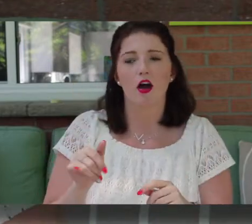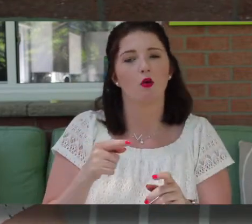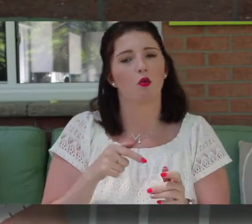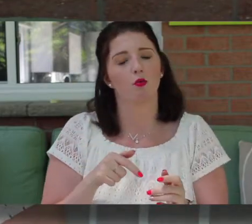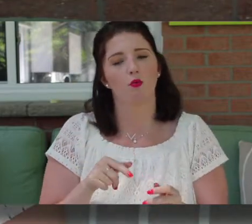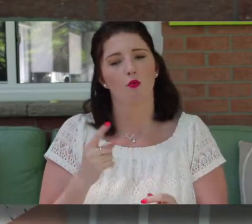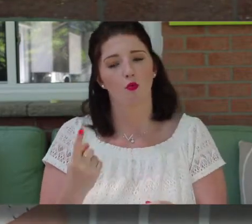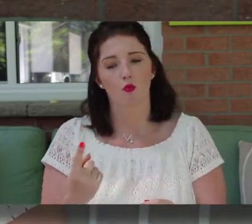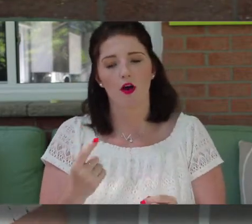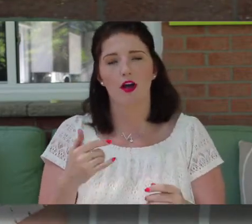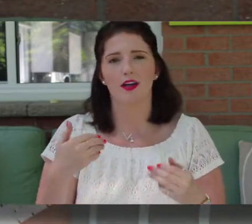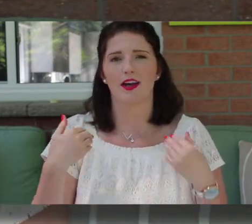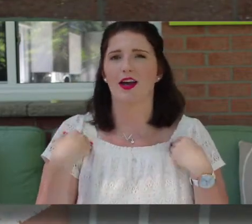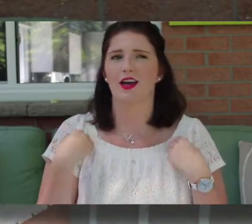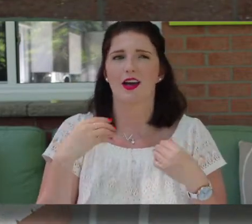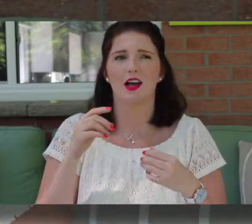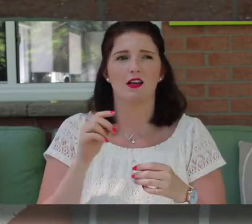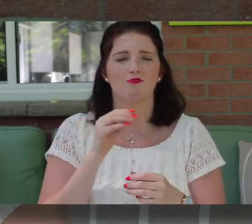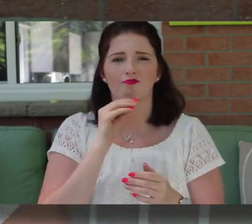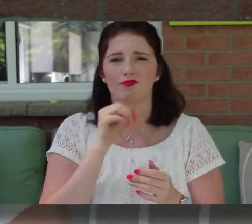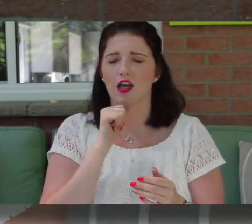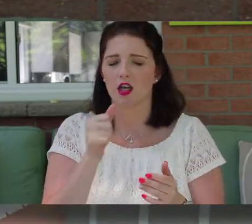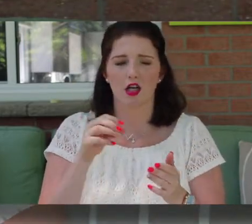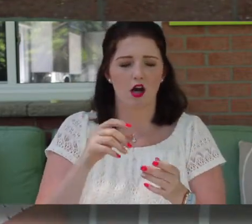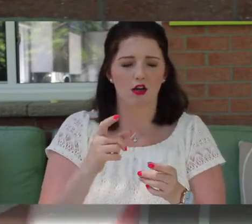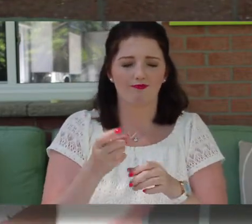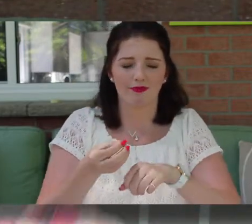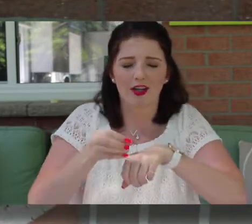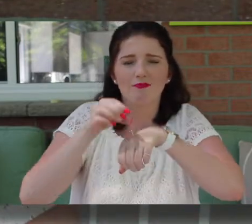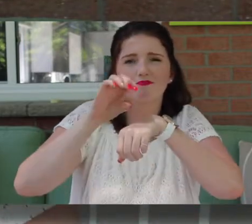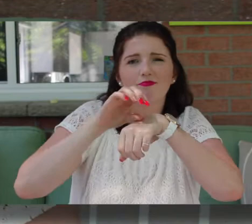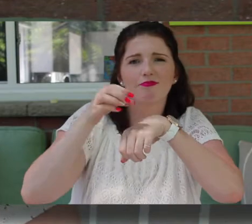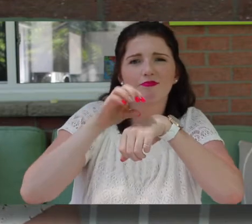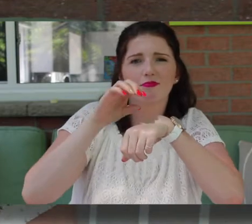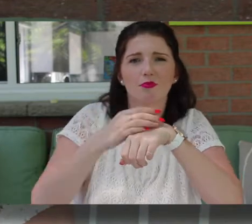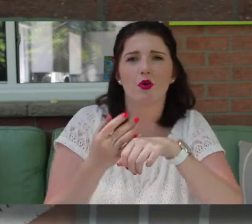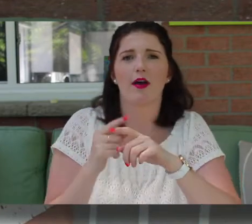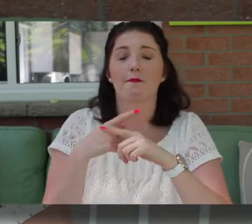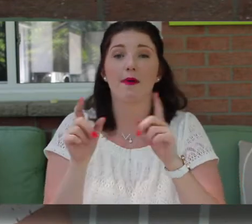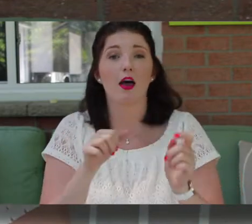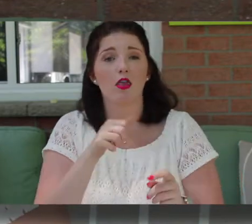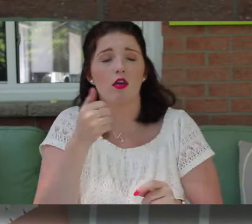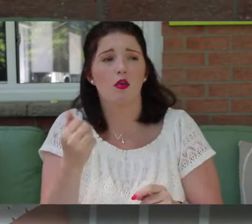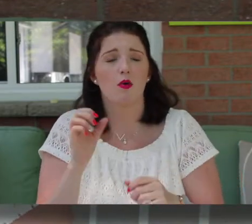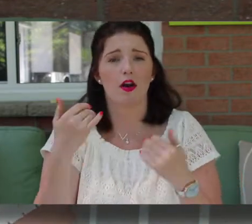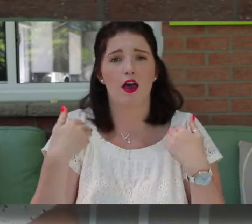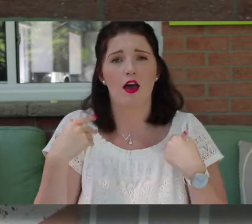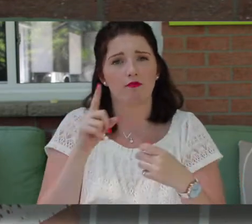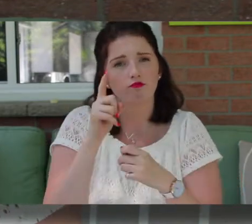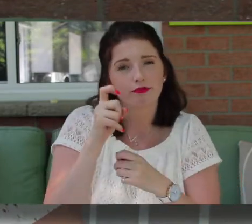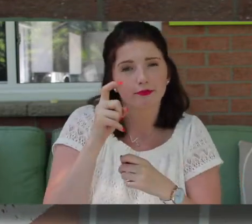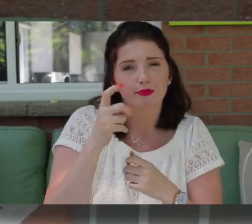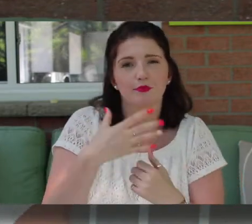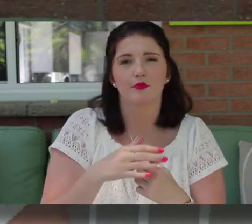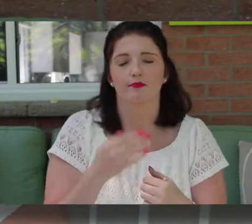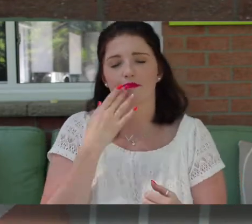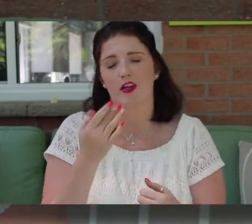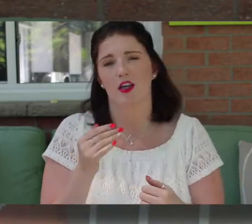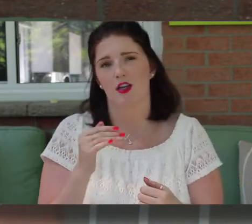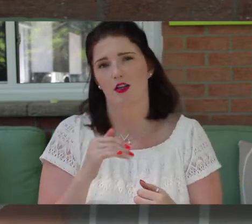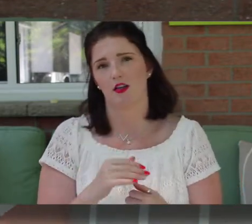hand. Sometimes you waste them, sometimes you don't, but I do like the Revlon one because it does have the pump, so you can kind of control how much does come